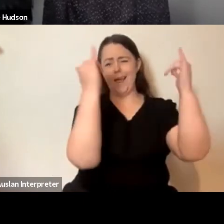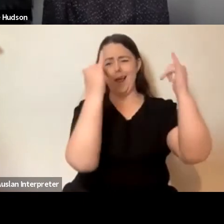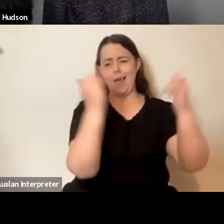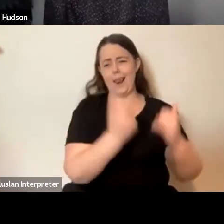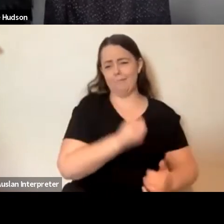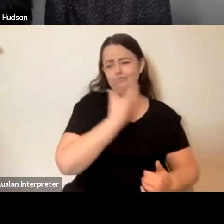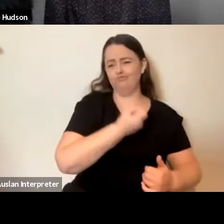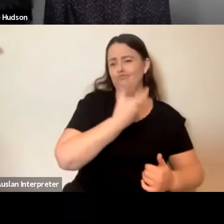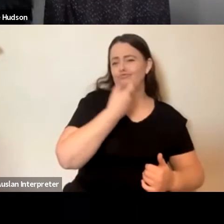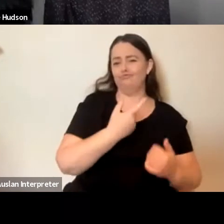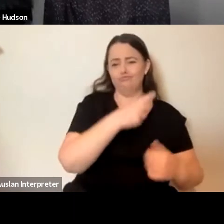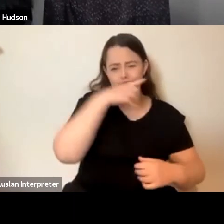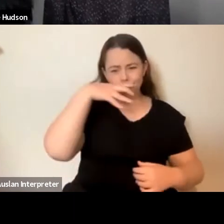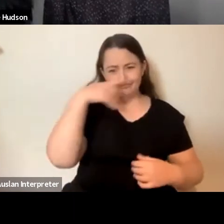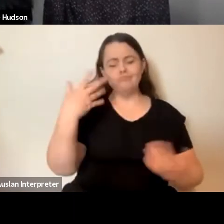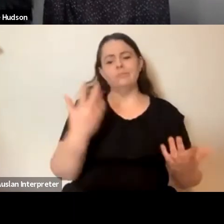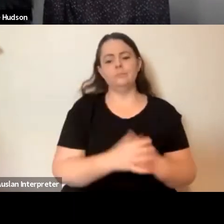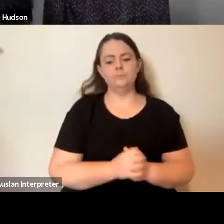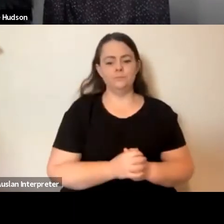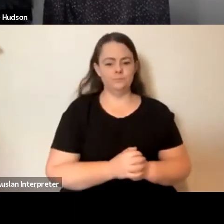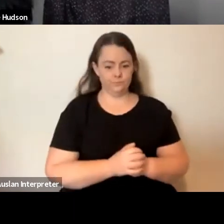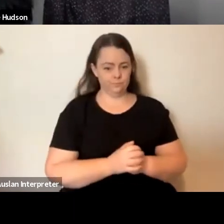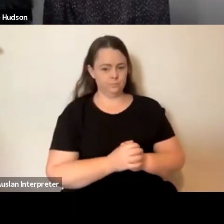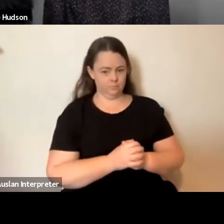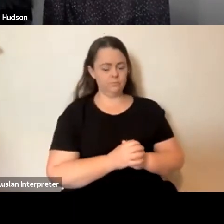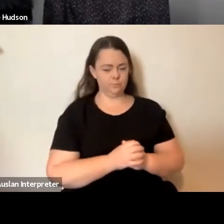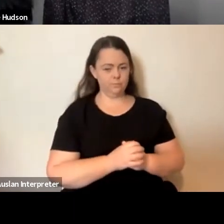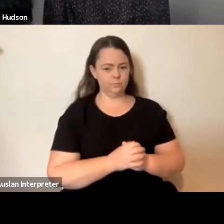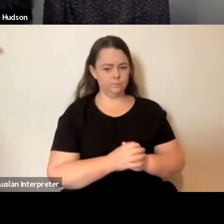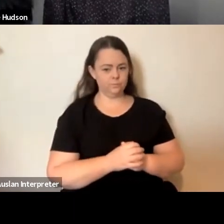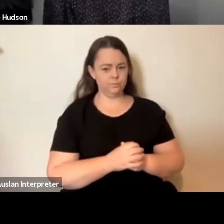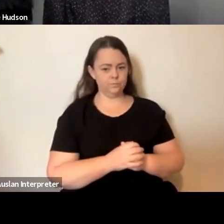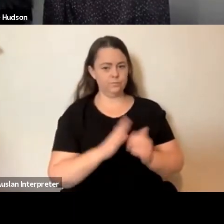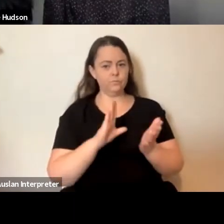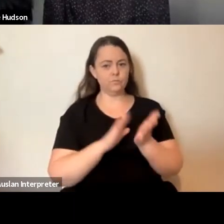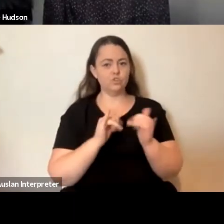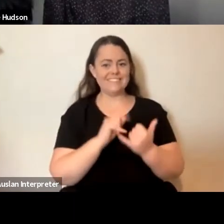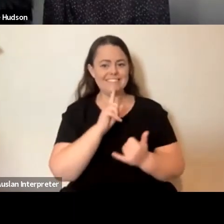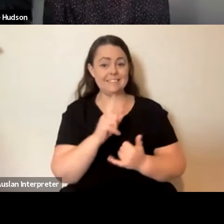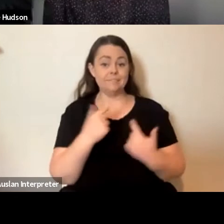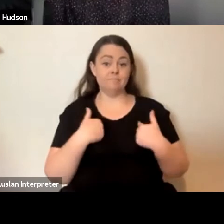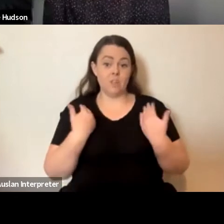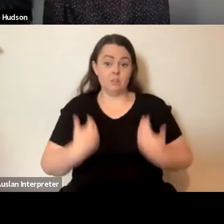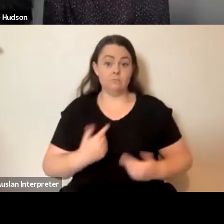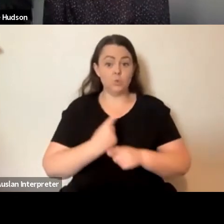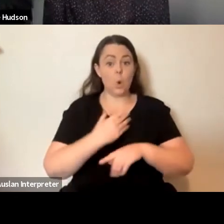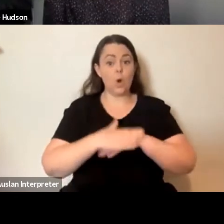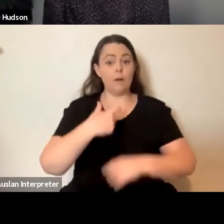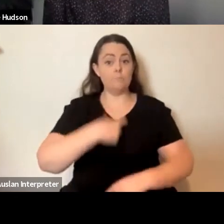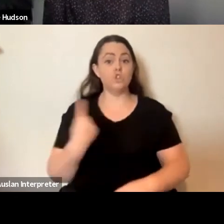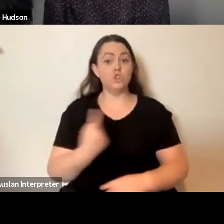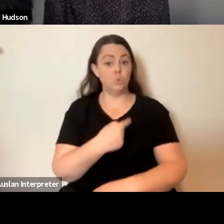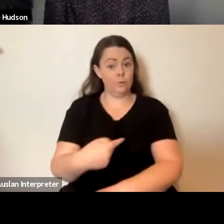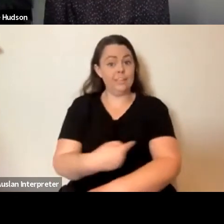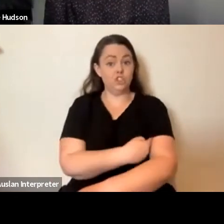injecting, person who injects drugs. The IDRS sample, there hasn't been any reports